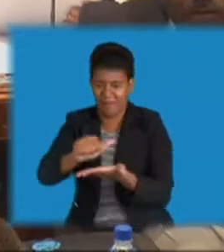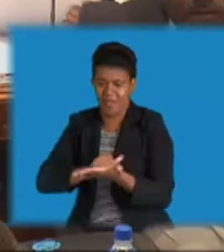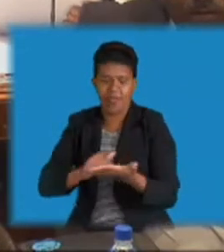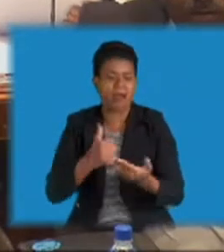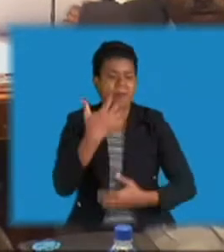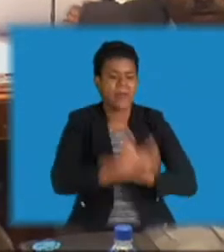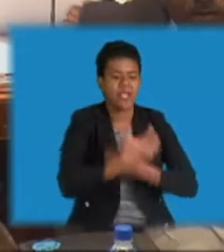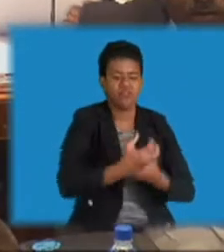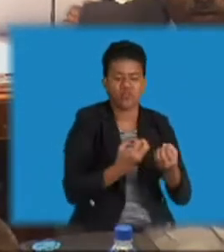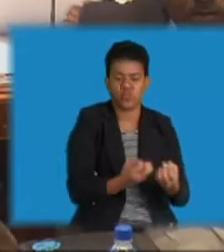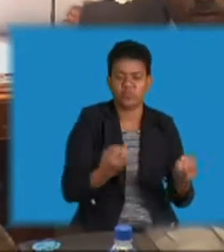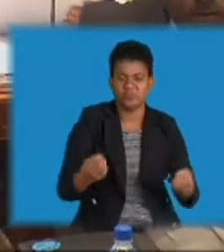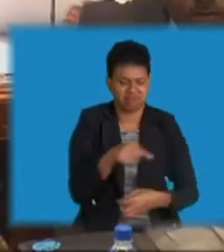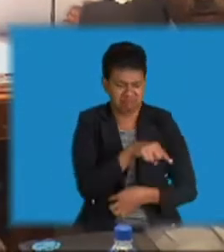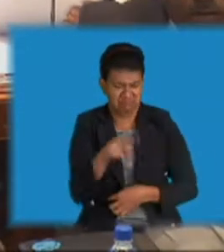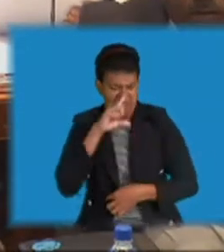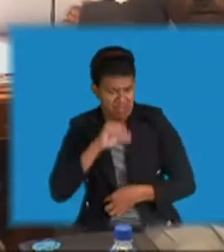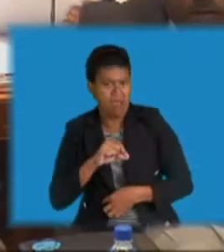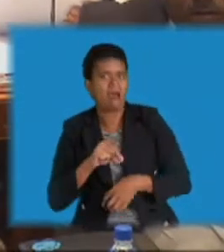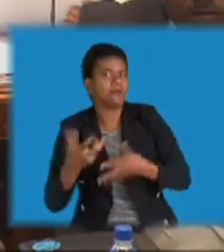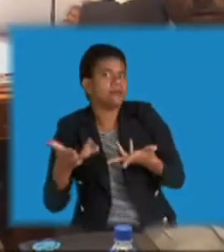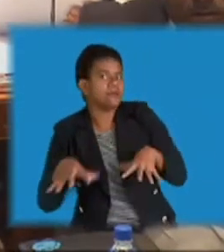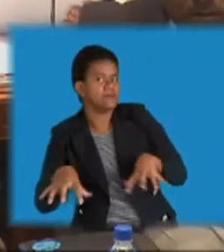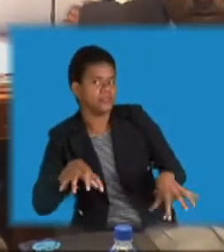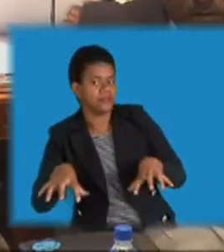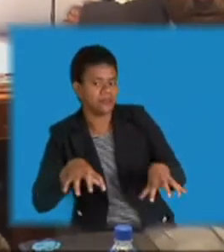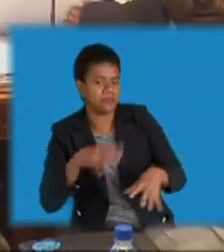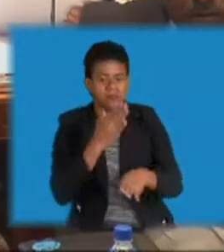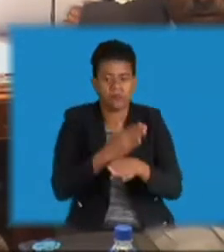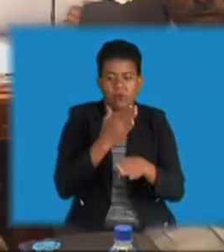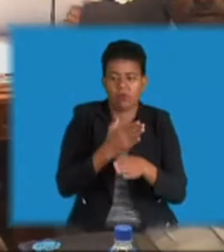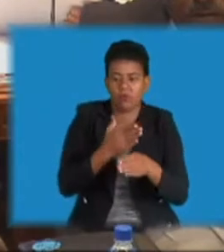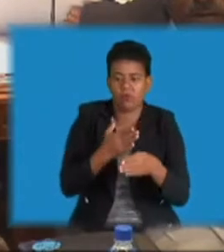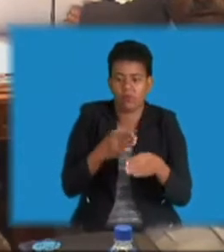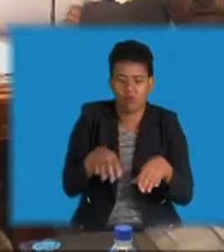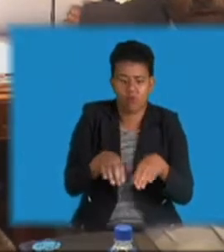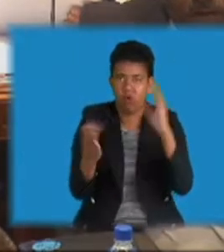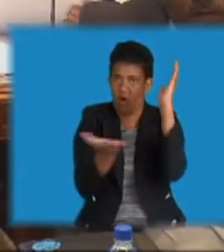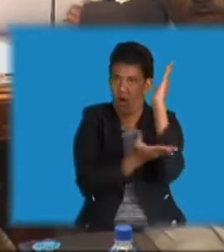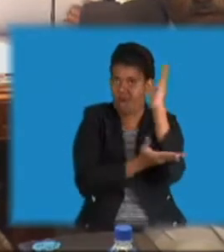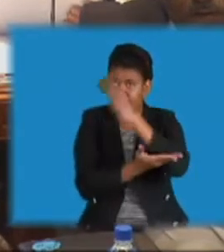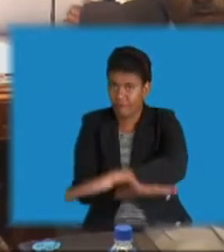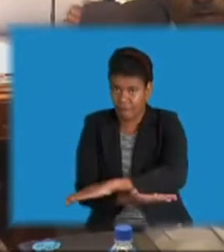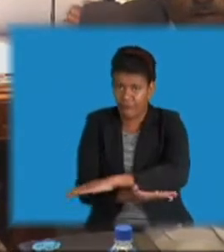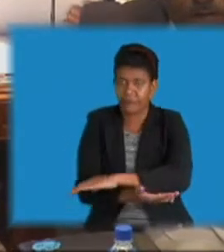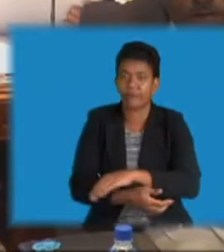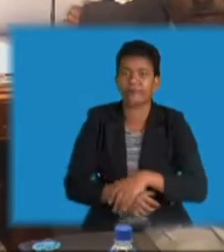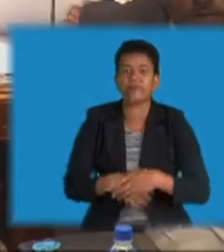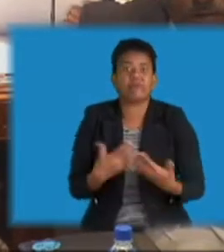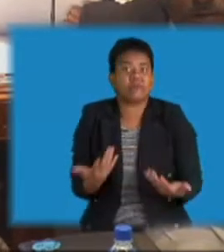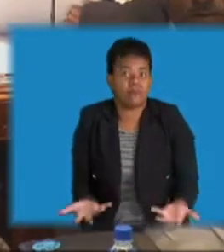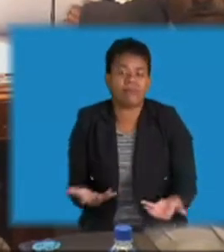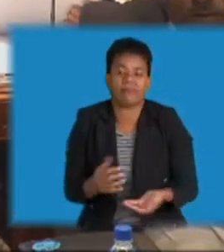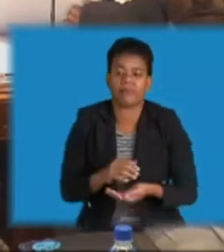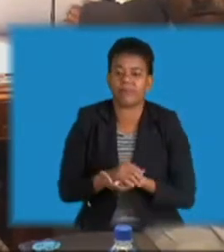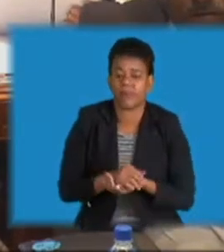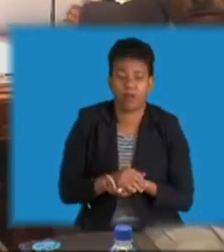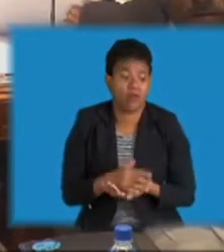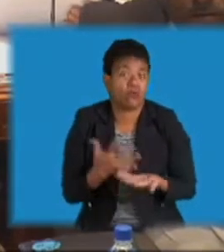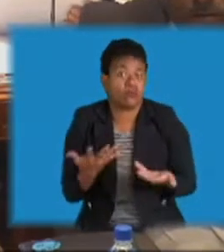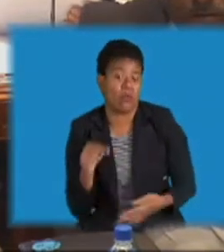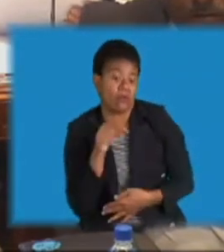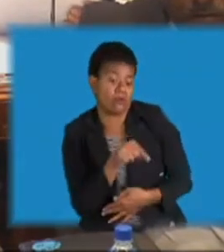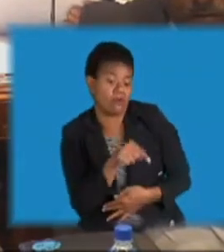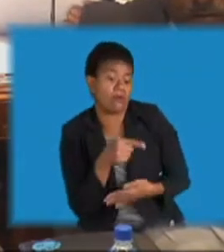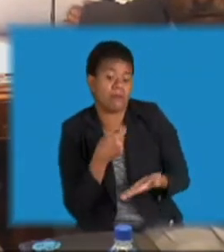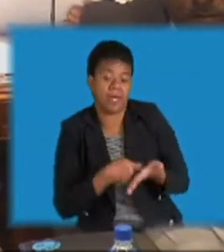their active participation in logging operations. Further to these financial returns to landowners, to enable